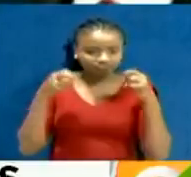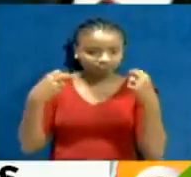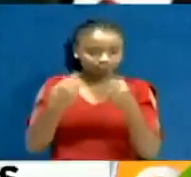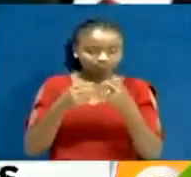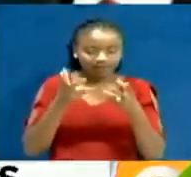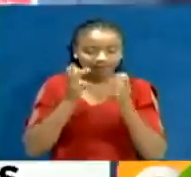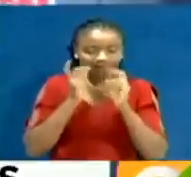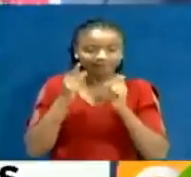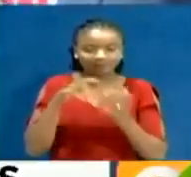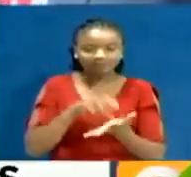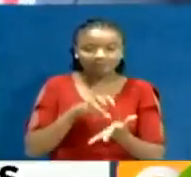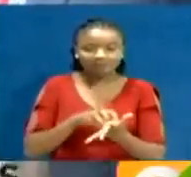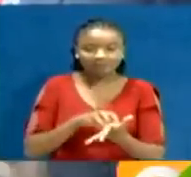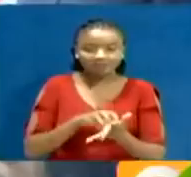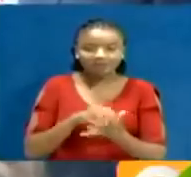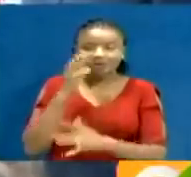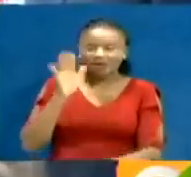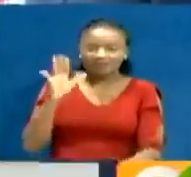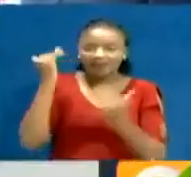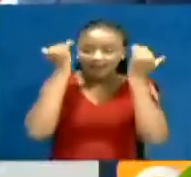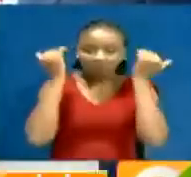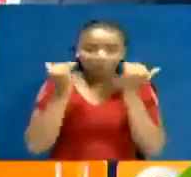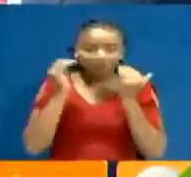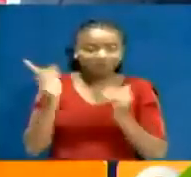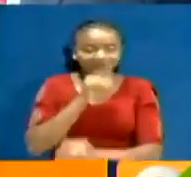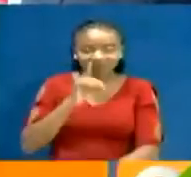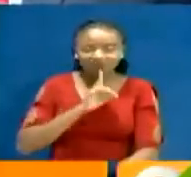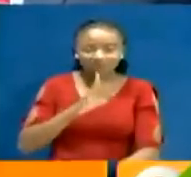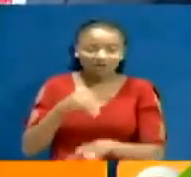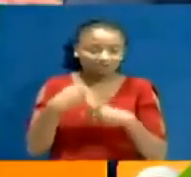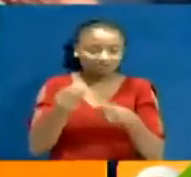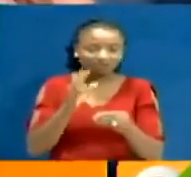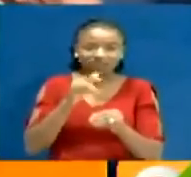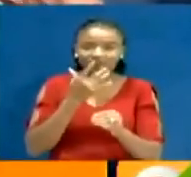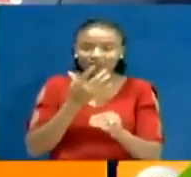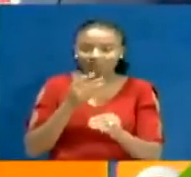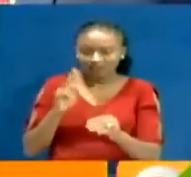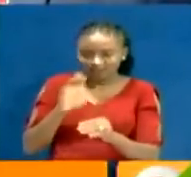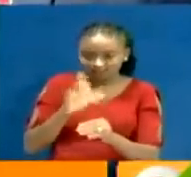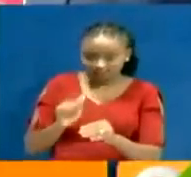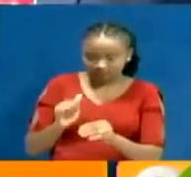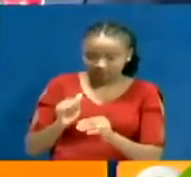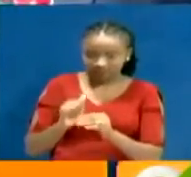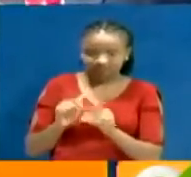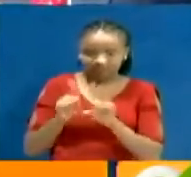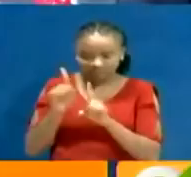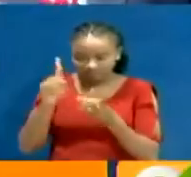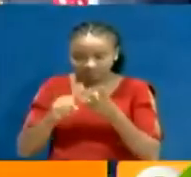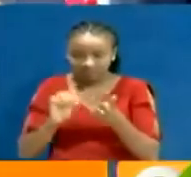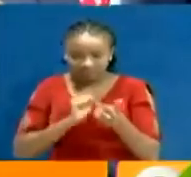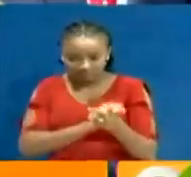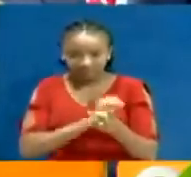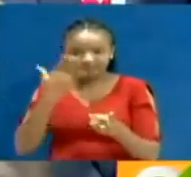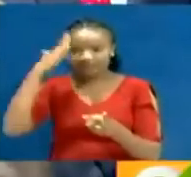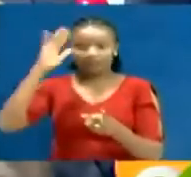case. Because the court had issued orders all the way from the county assembly to the Senate, even the Senate at the time